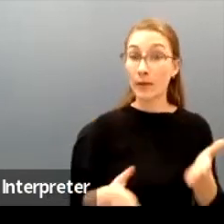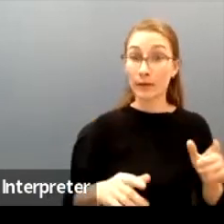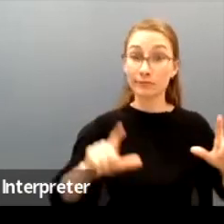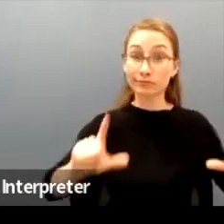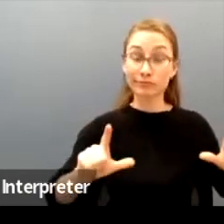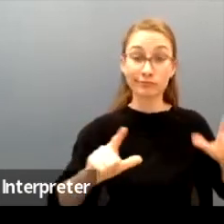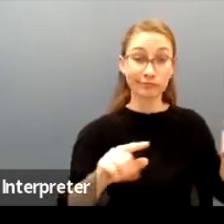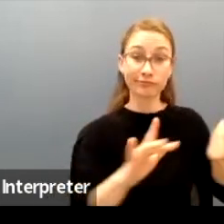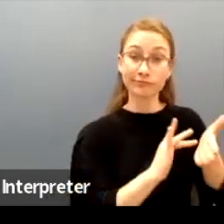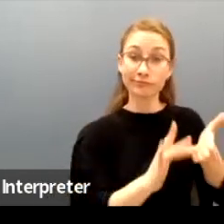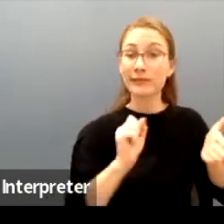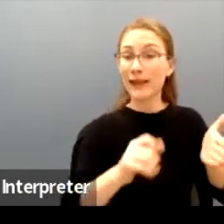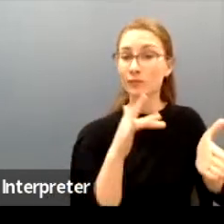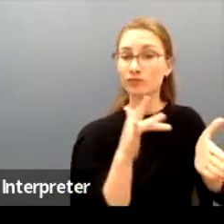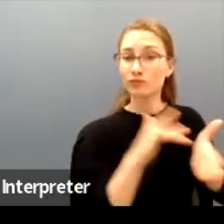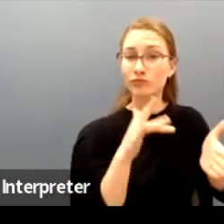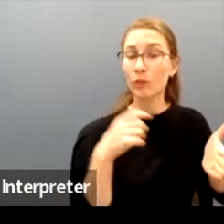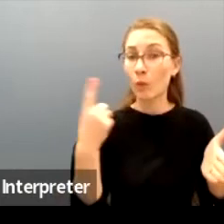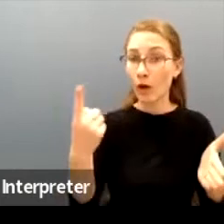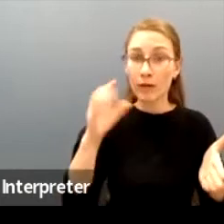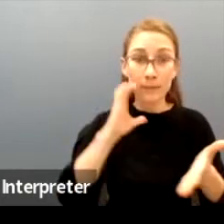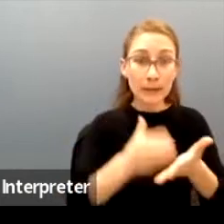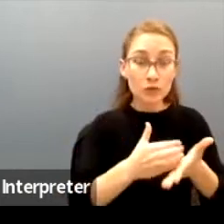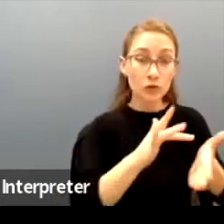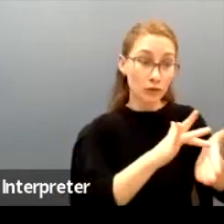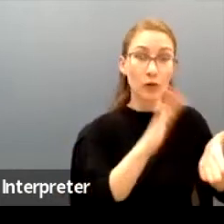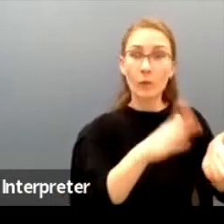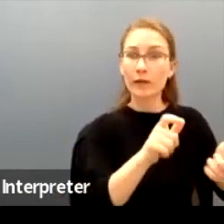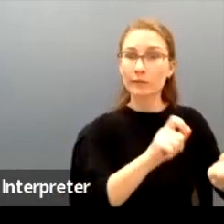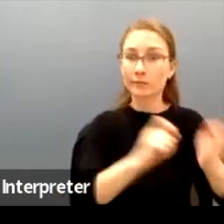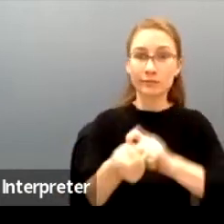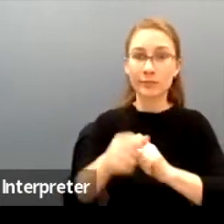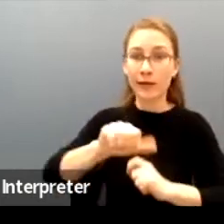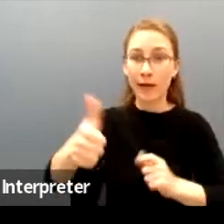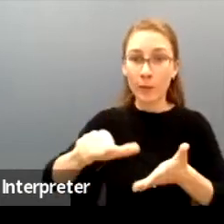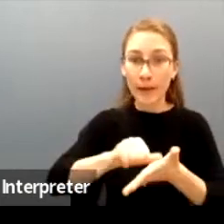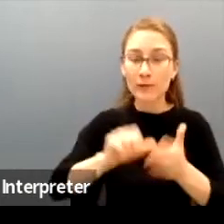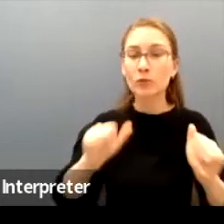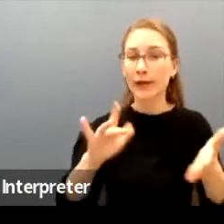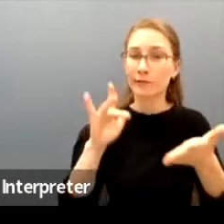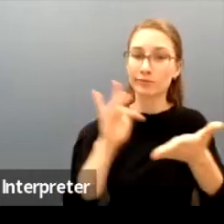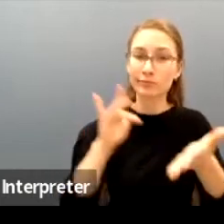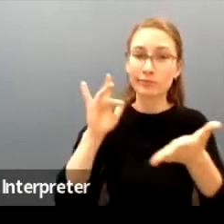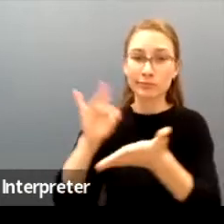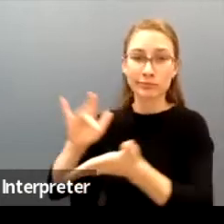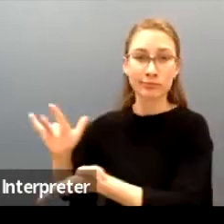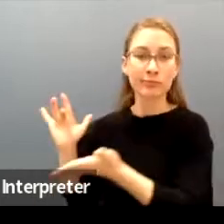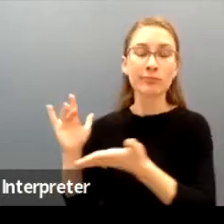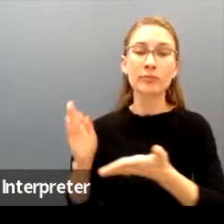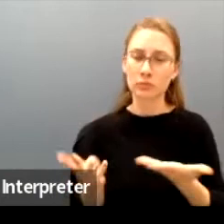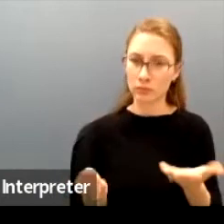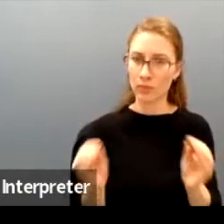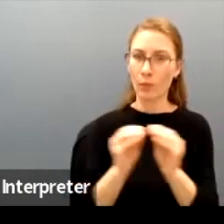another icon, transitions to another page, and they're able to find whatever word it is that they want to say. Again, there's so many different types